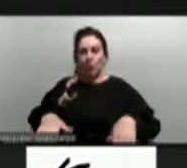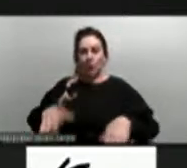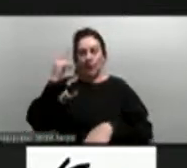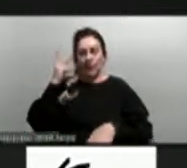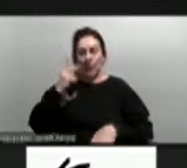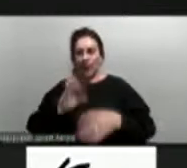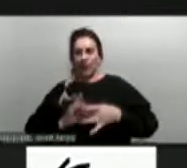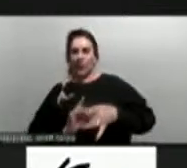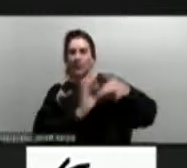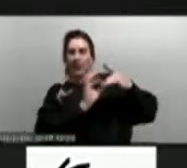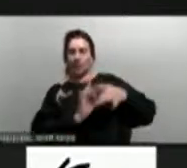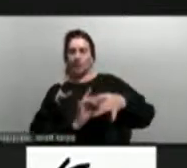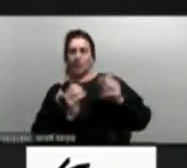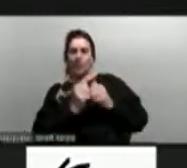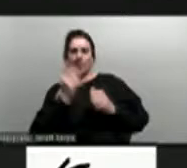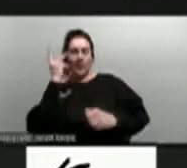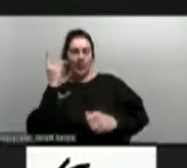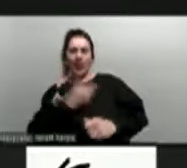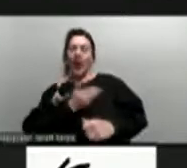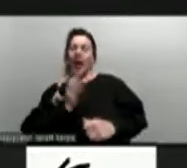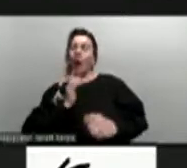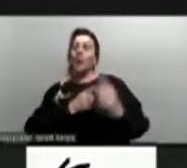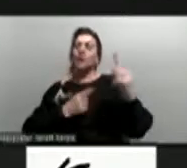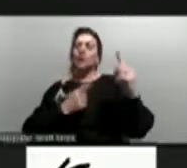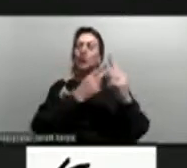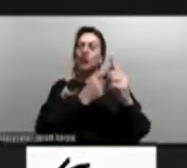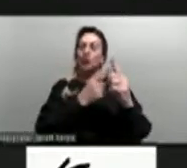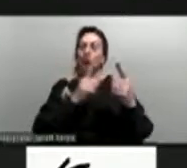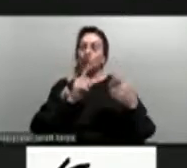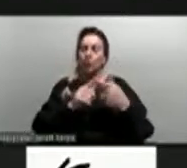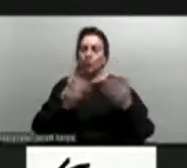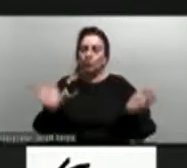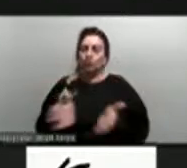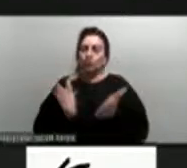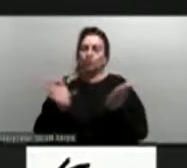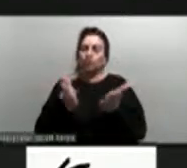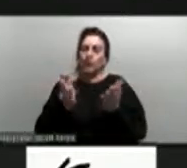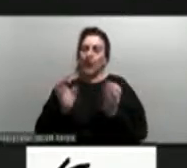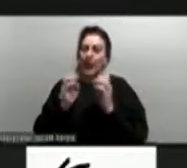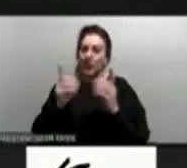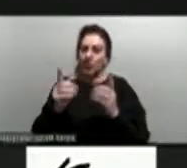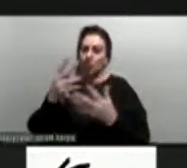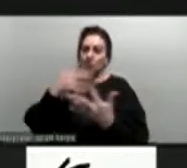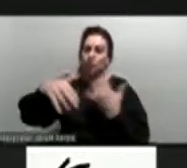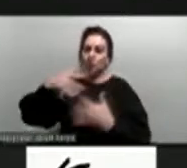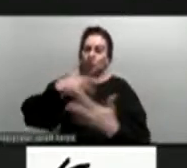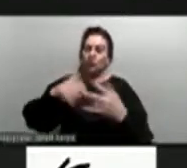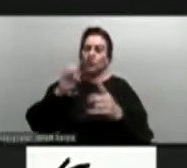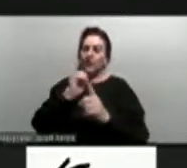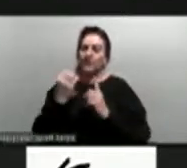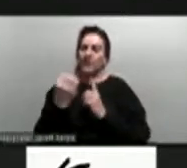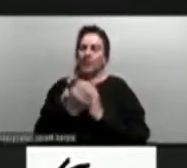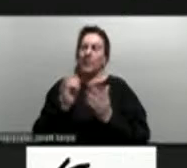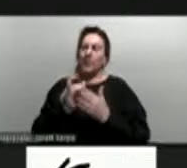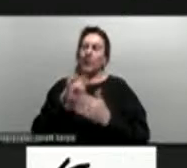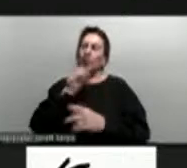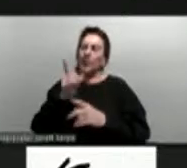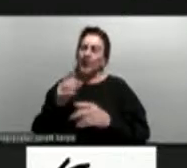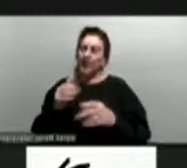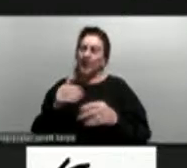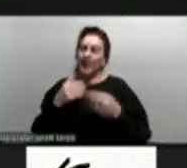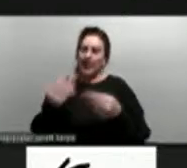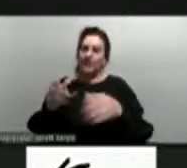relationship. Our objective of creating and fostering a nurturing educational and social environment that truly places children